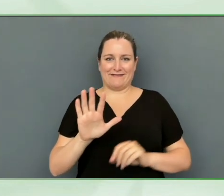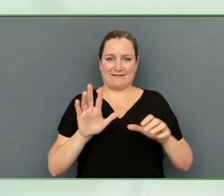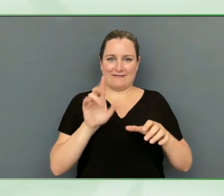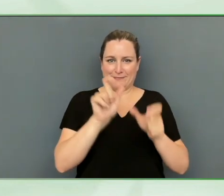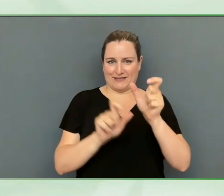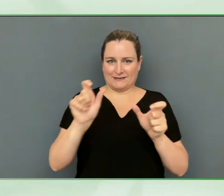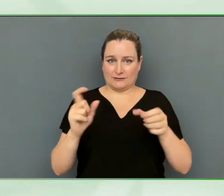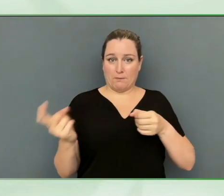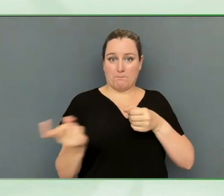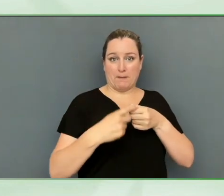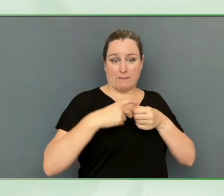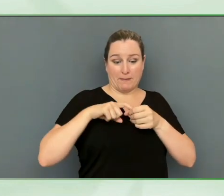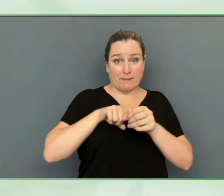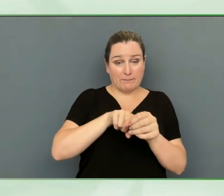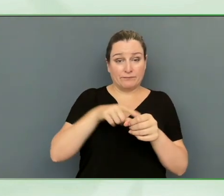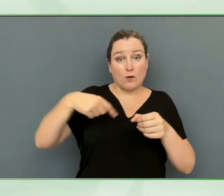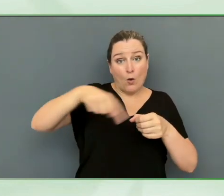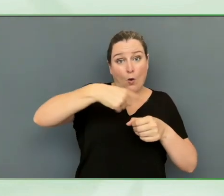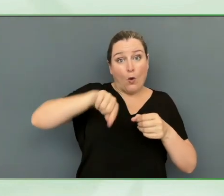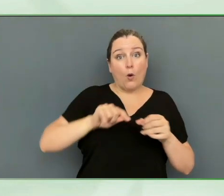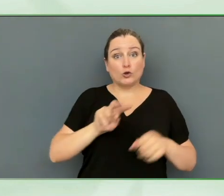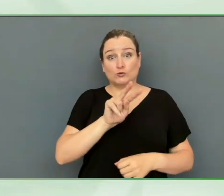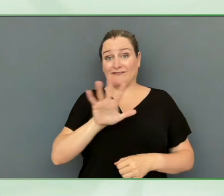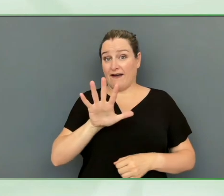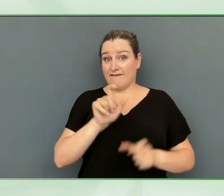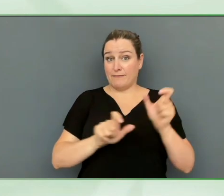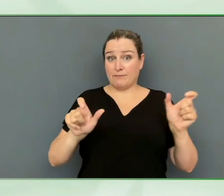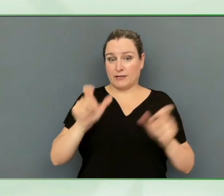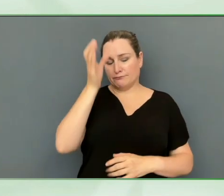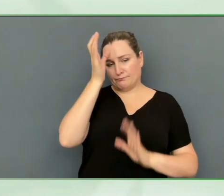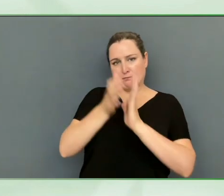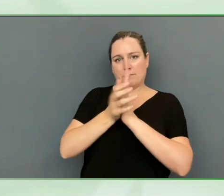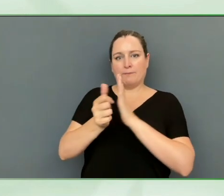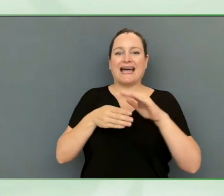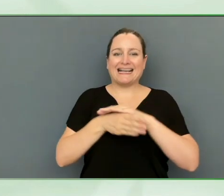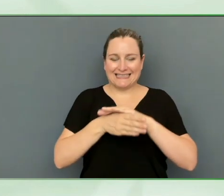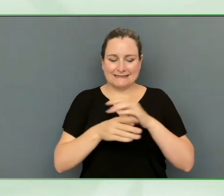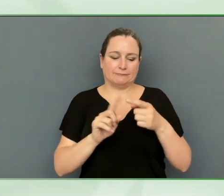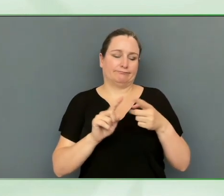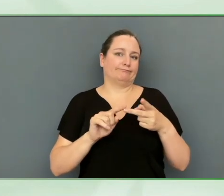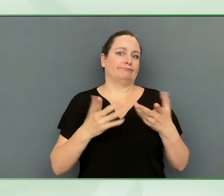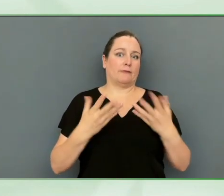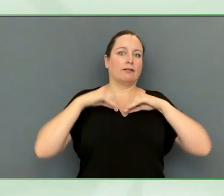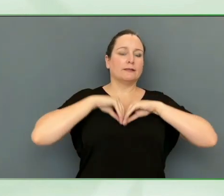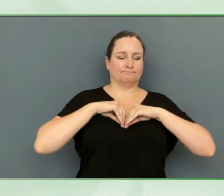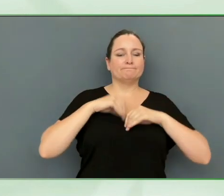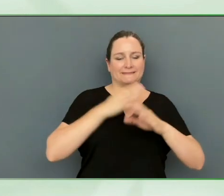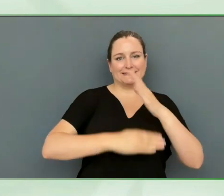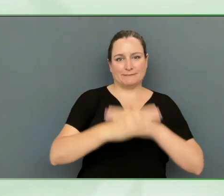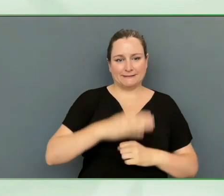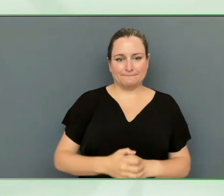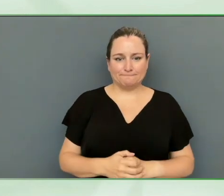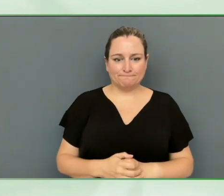in accessibility and or have a disability. And the other 12 of the 25-member board are